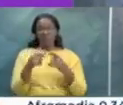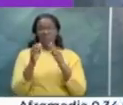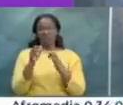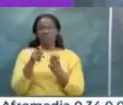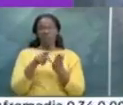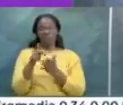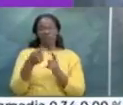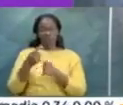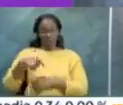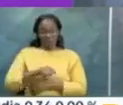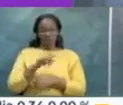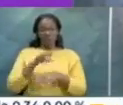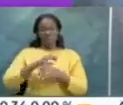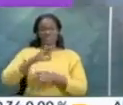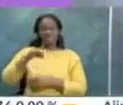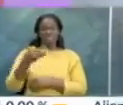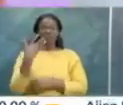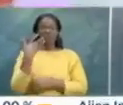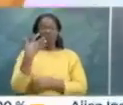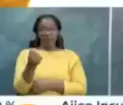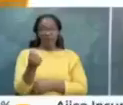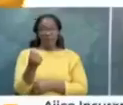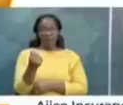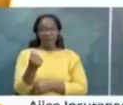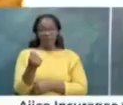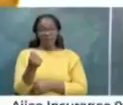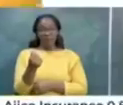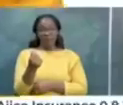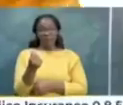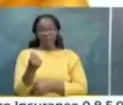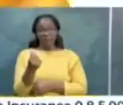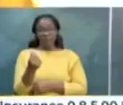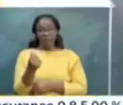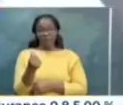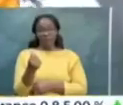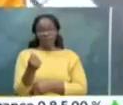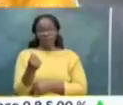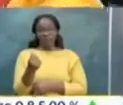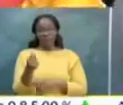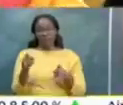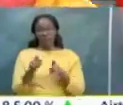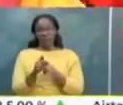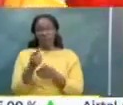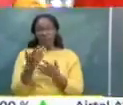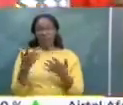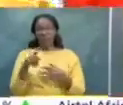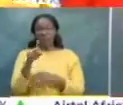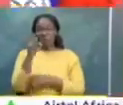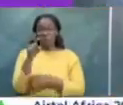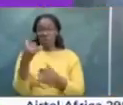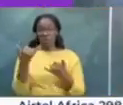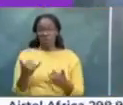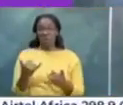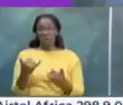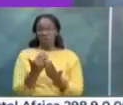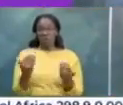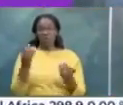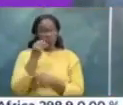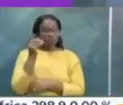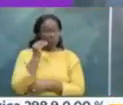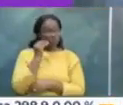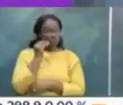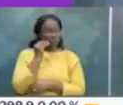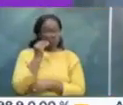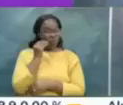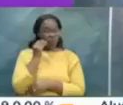it from us, you get it for 3,500 Kenyan shillings. And trust me, this is something you need right now. You have your kids at home,